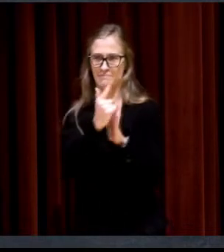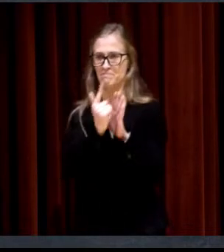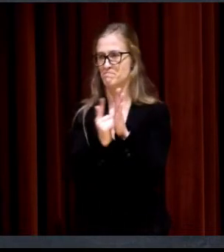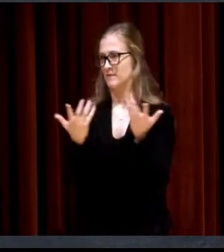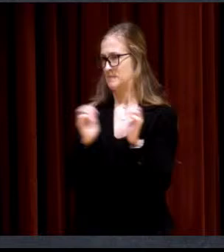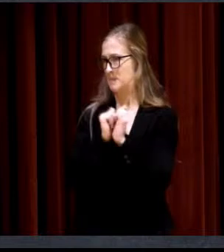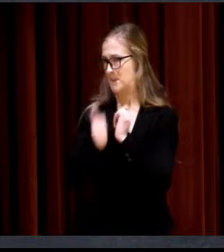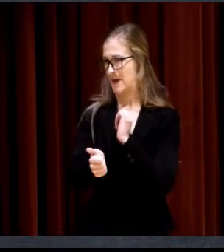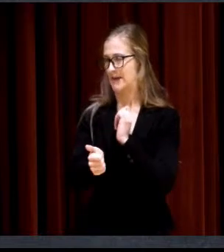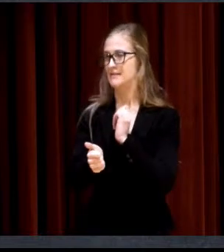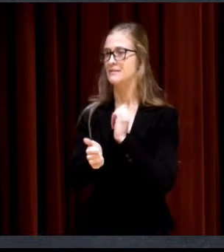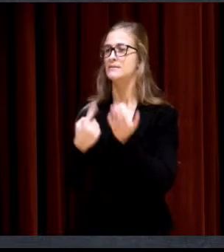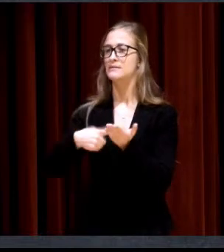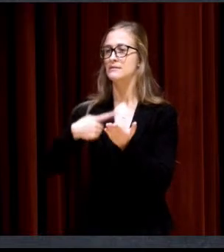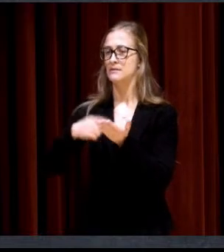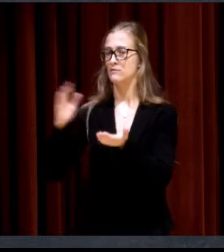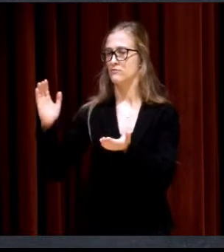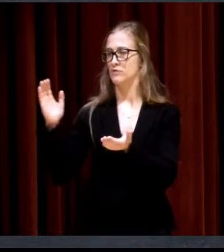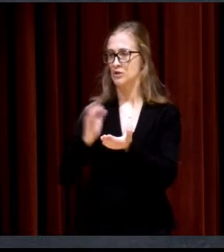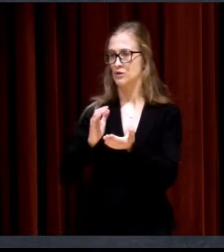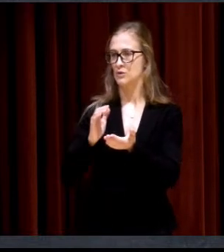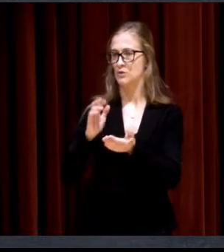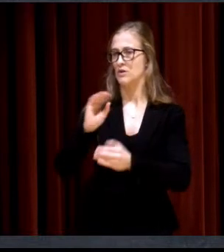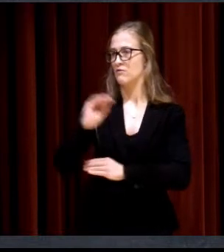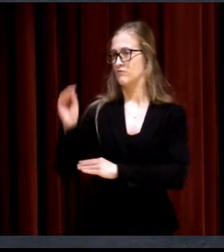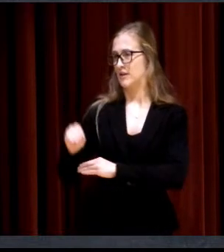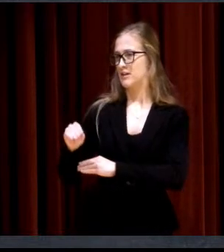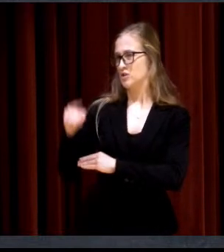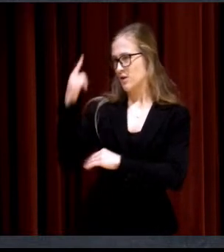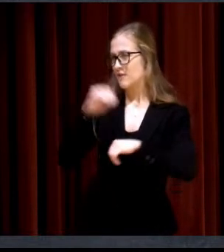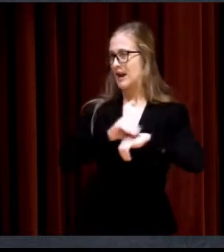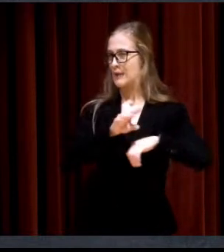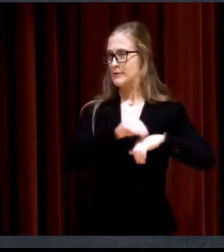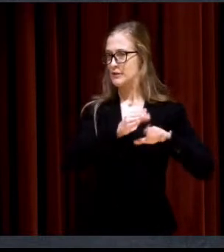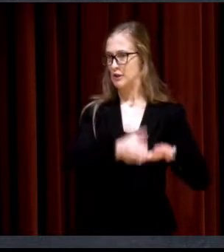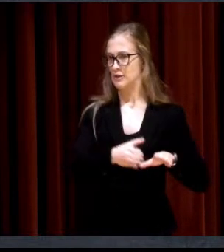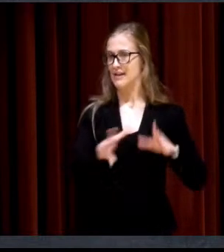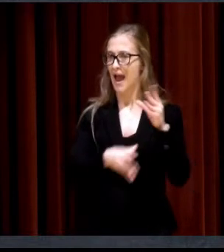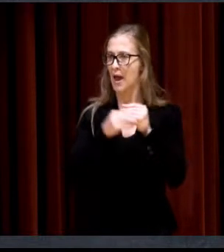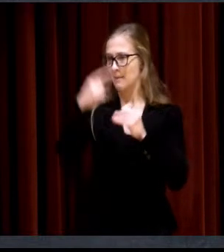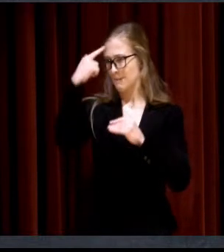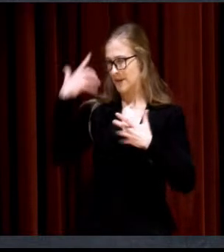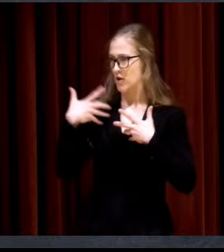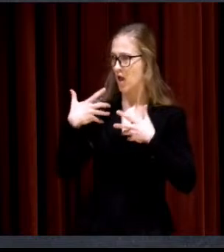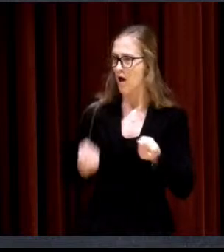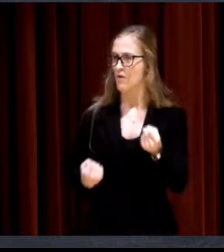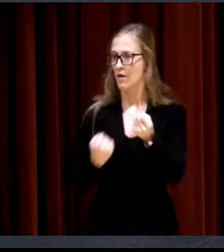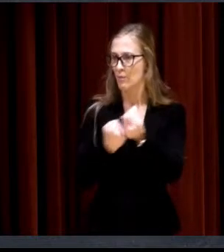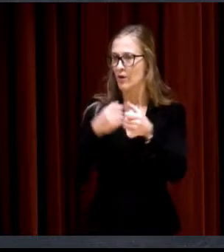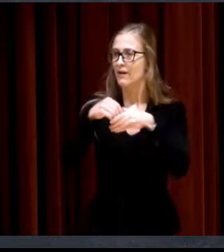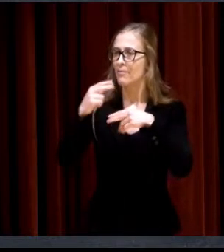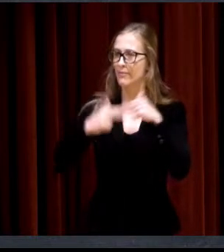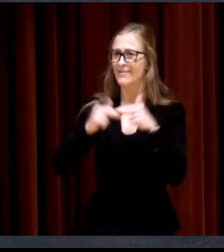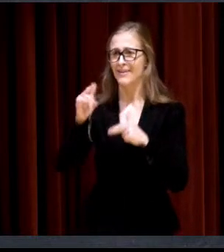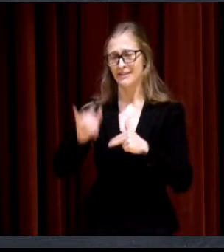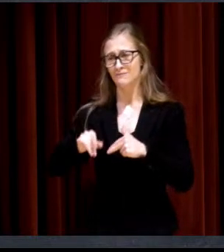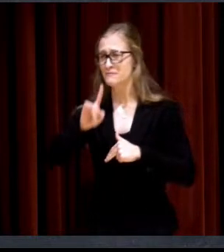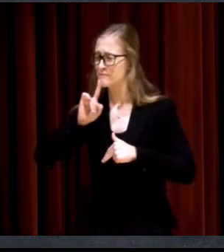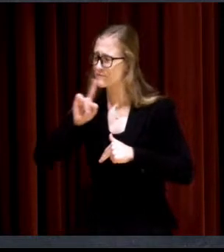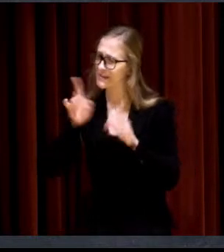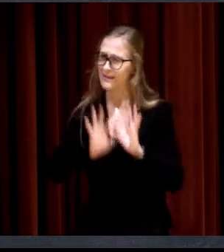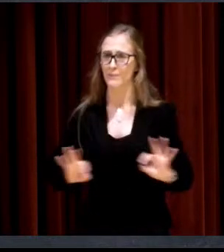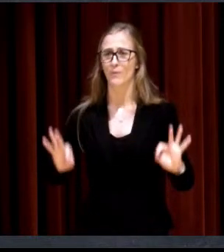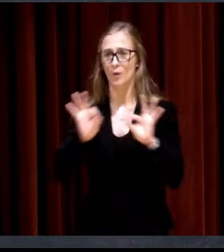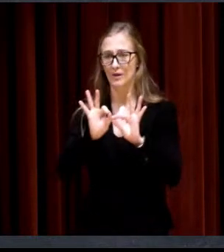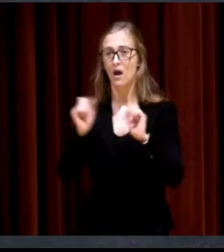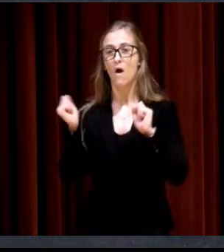talks about reducing the ratio for counselors, adding mental health supports to buildings, which we know is important. All of those things